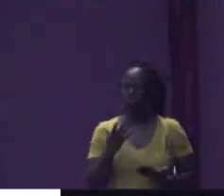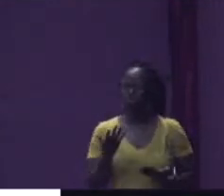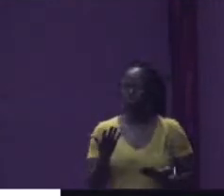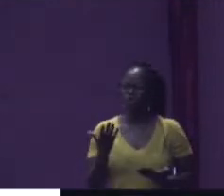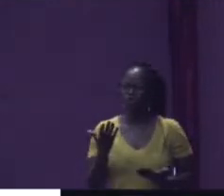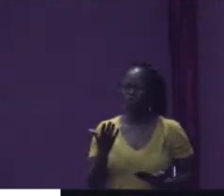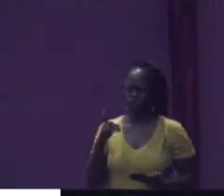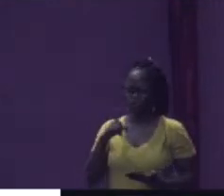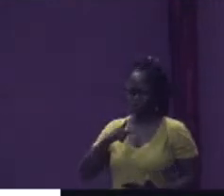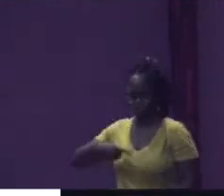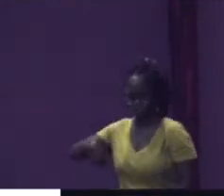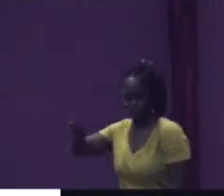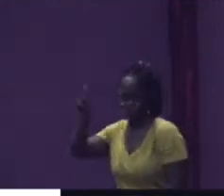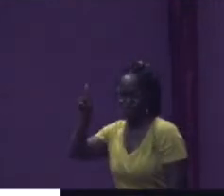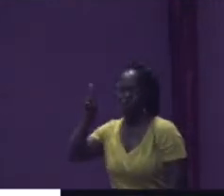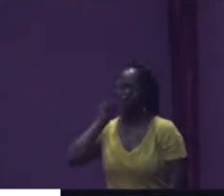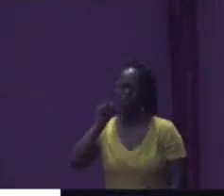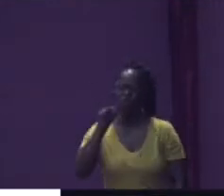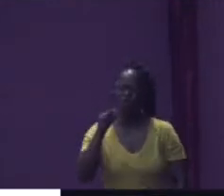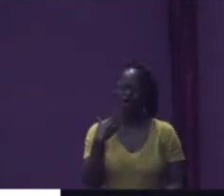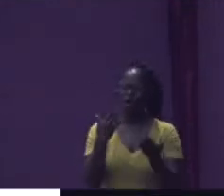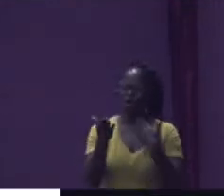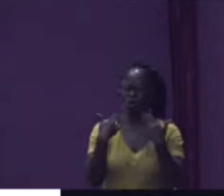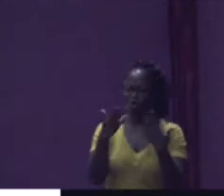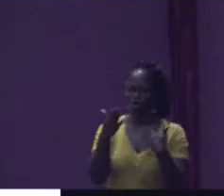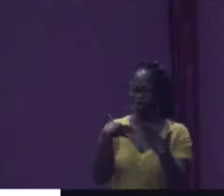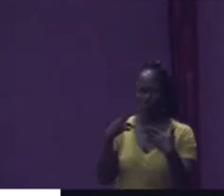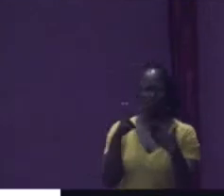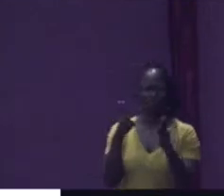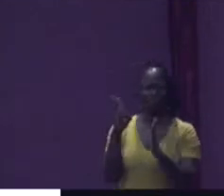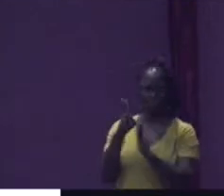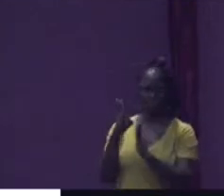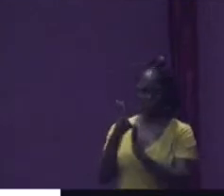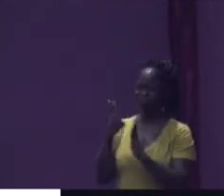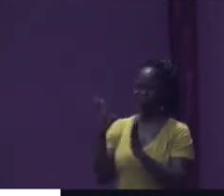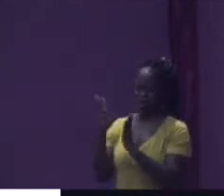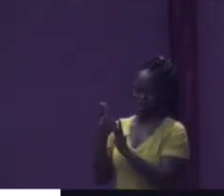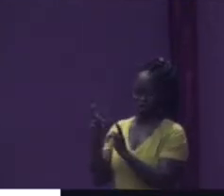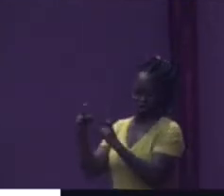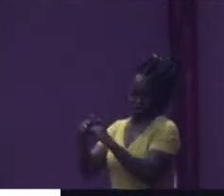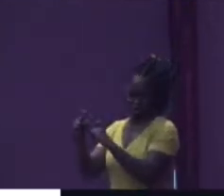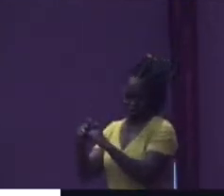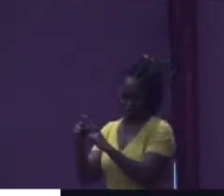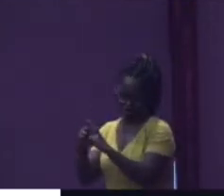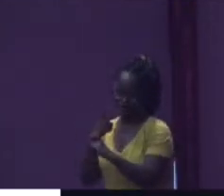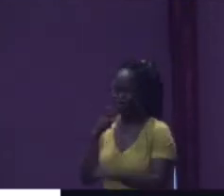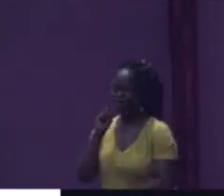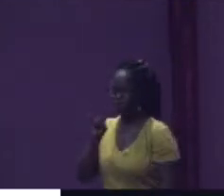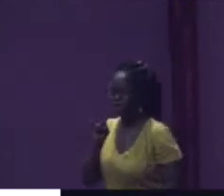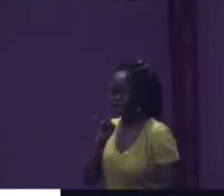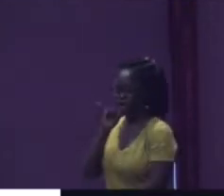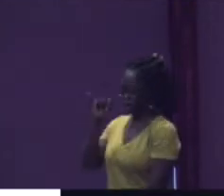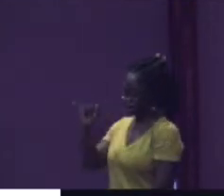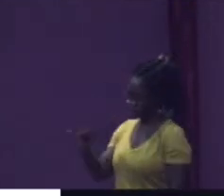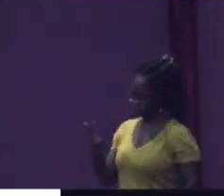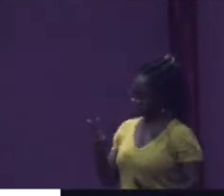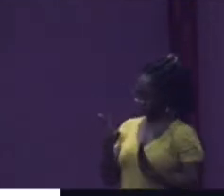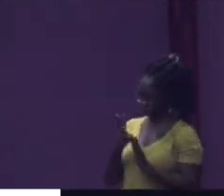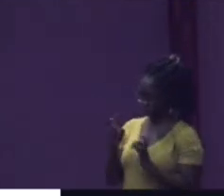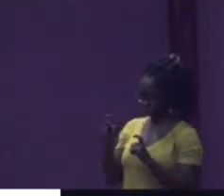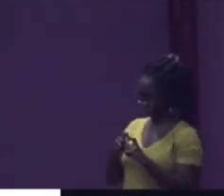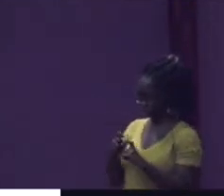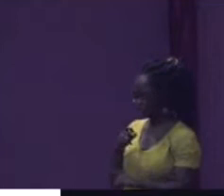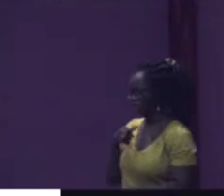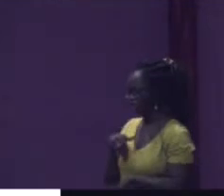if she does not practice, this is one of the pathways both to healers, shamans,